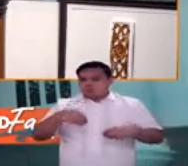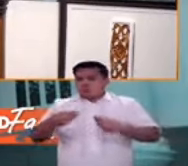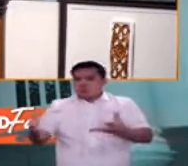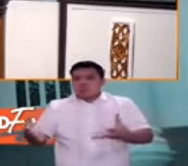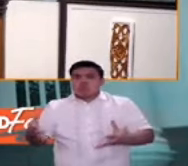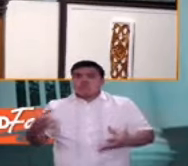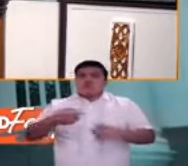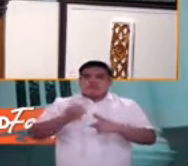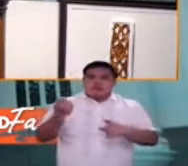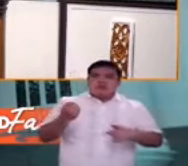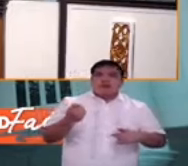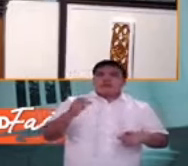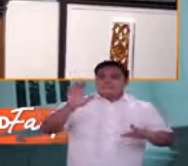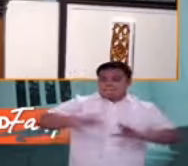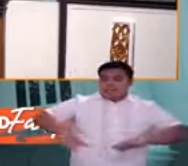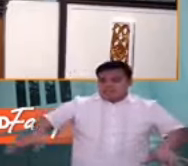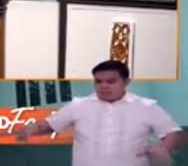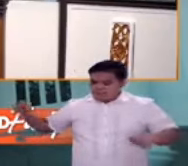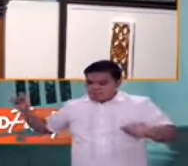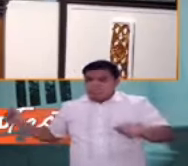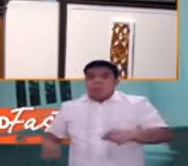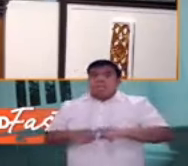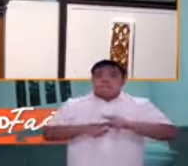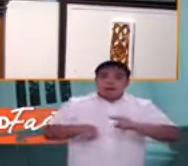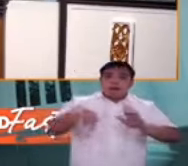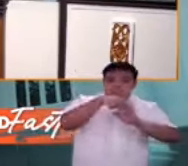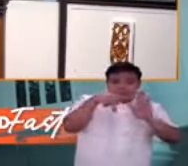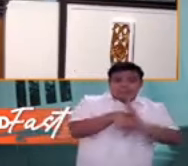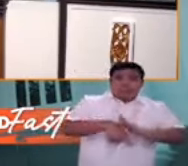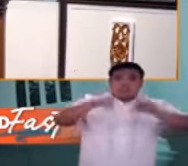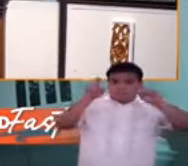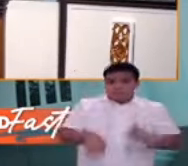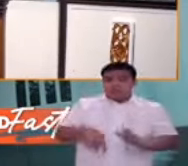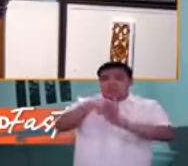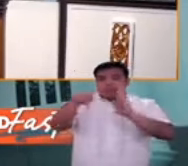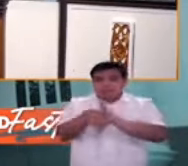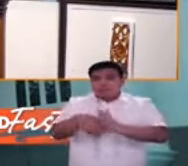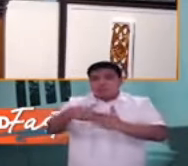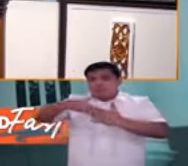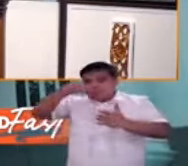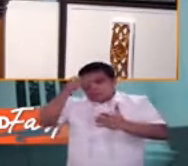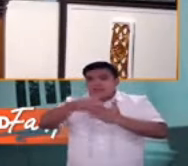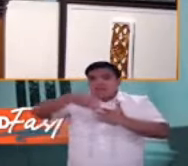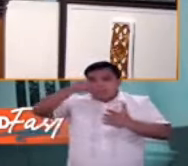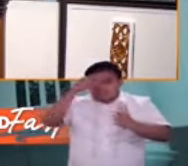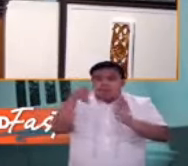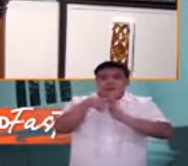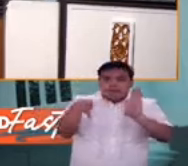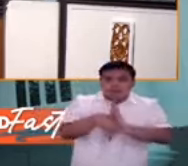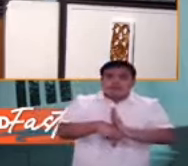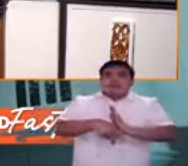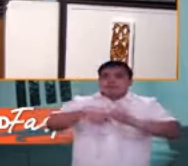are drawn from the breasts, mga bata. For precept must be upon precept, precept upon